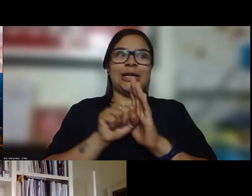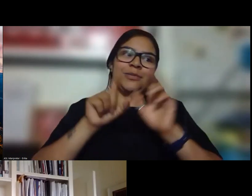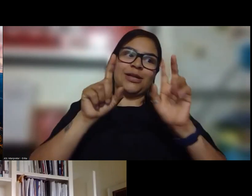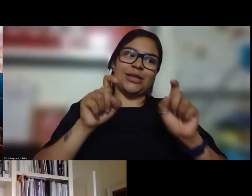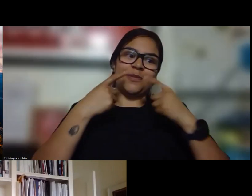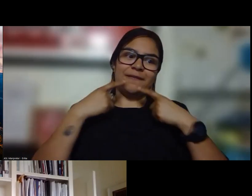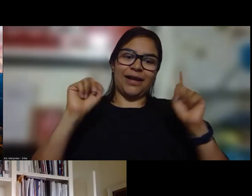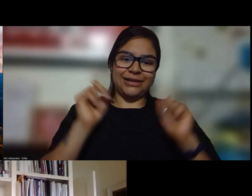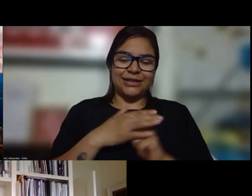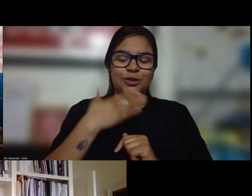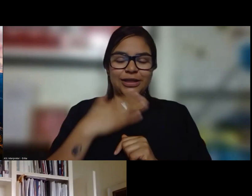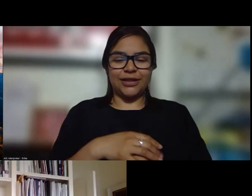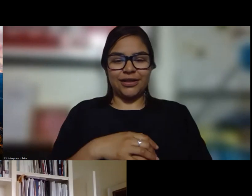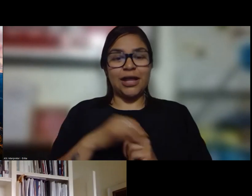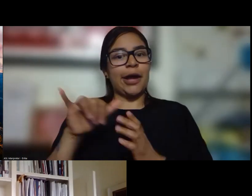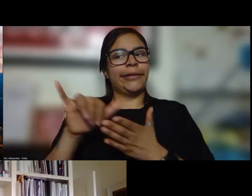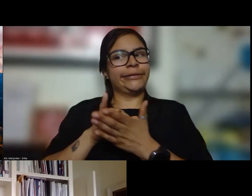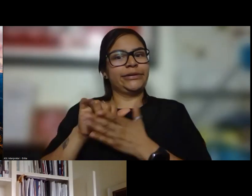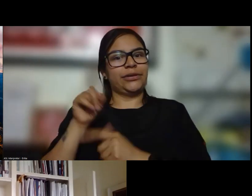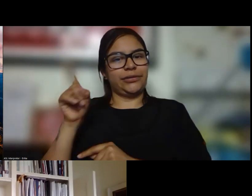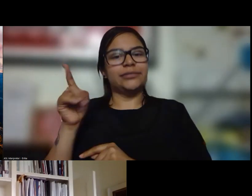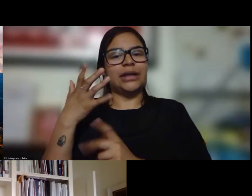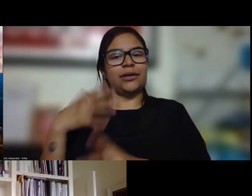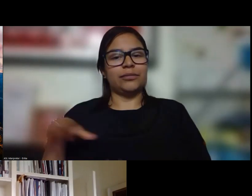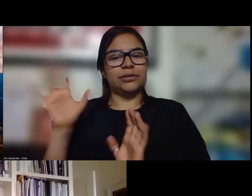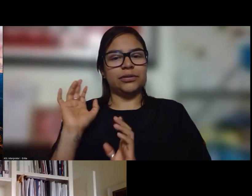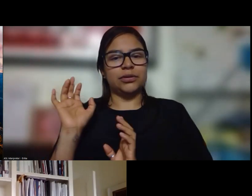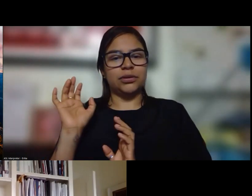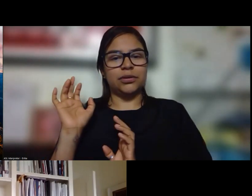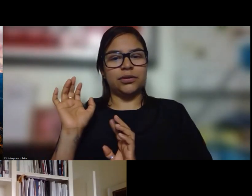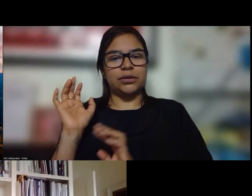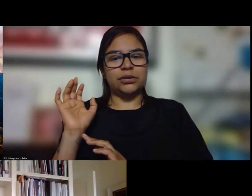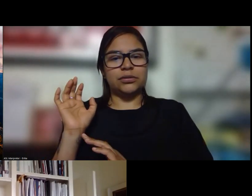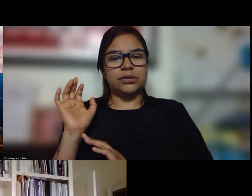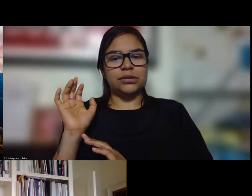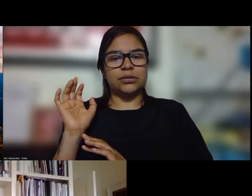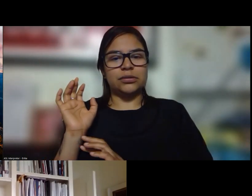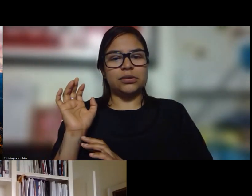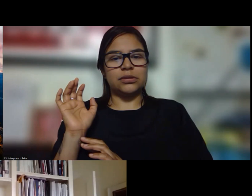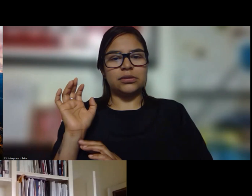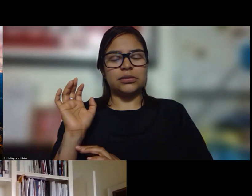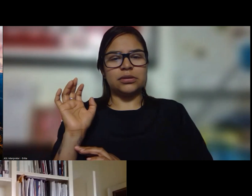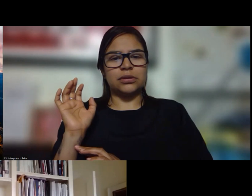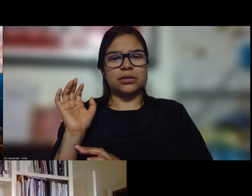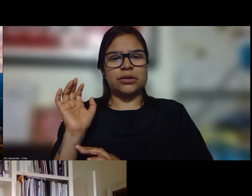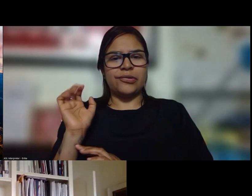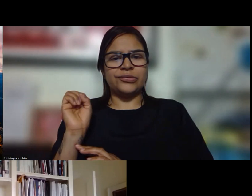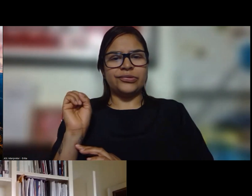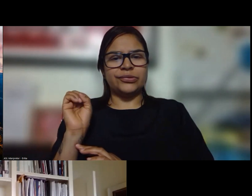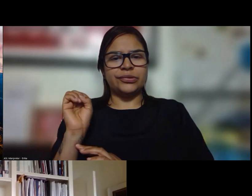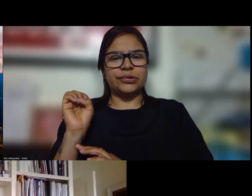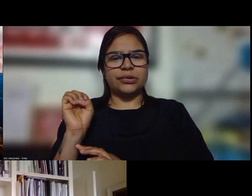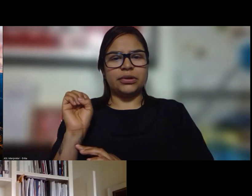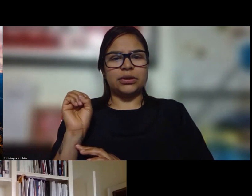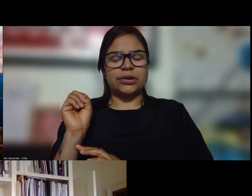that New York does an excellent job of collecting SOGI data, sexual orientation and gender identity data. So I'm